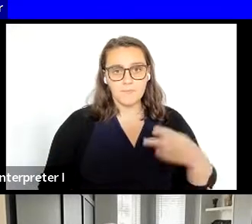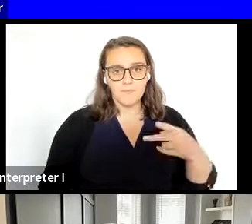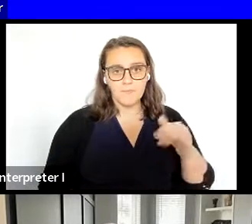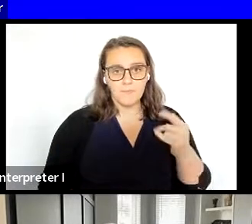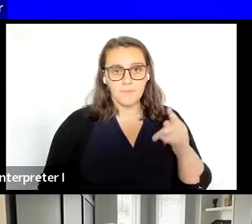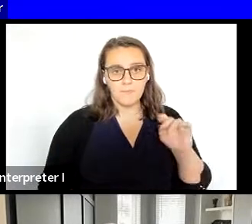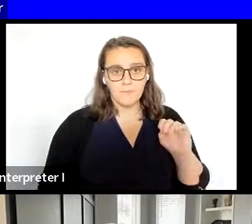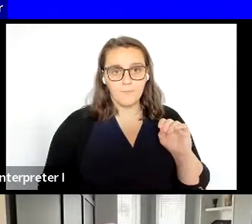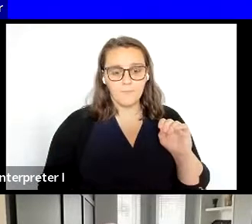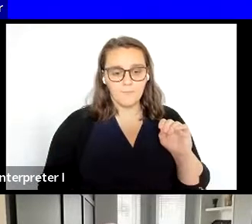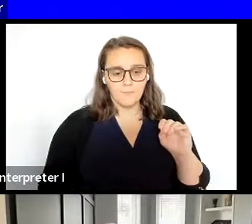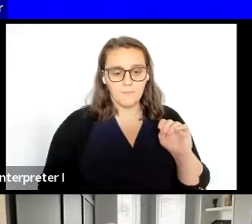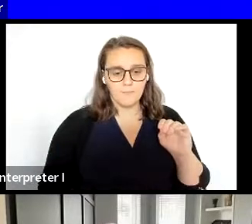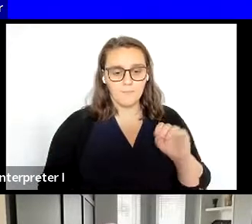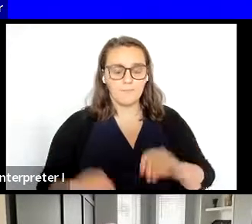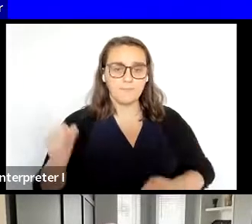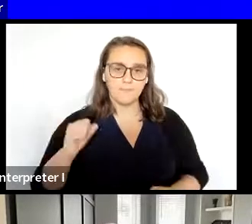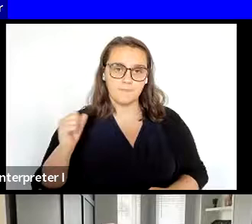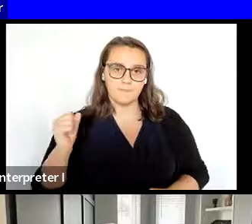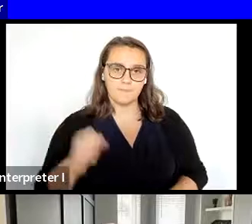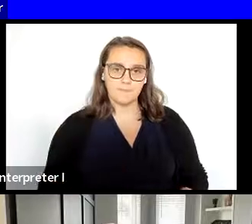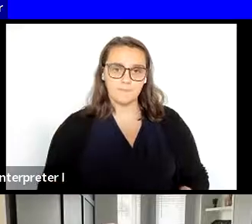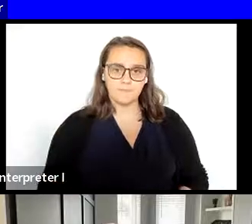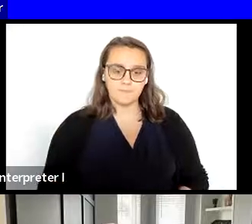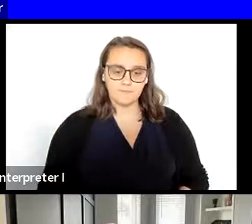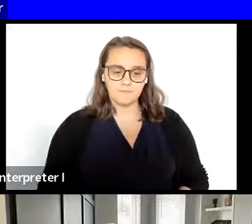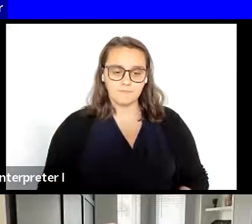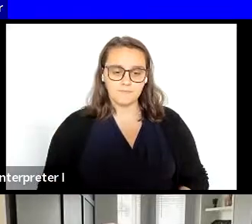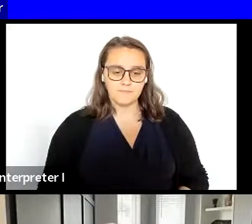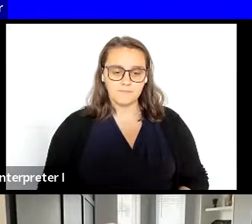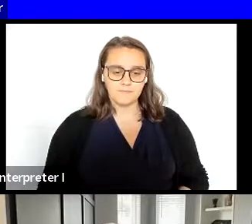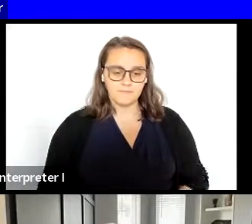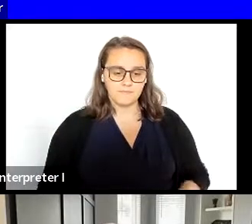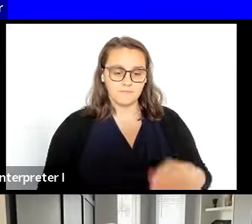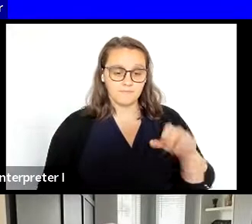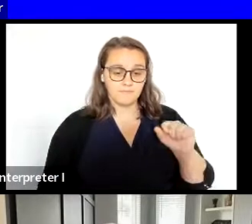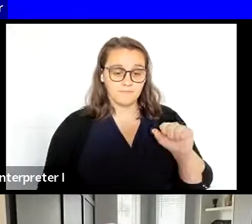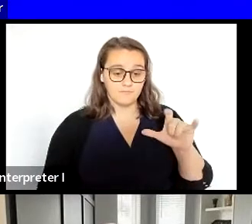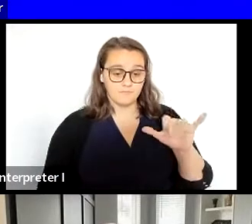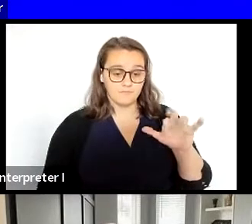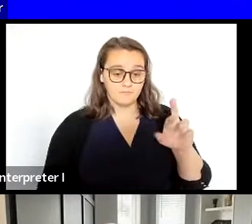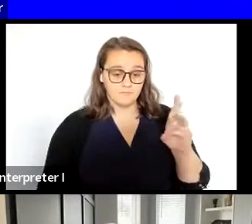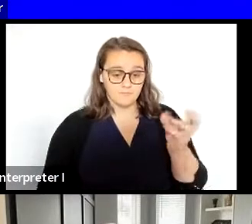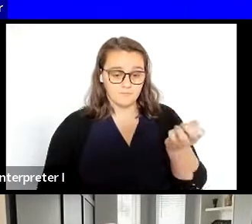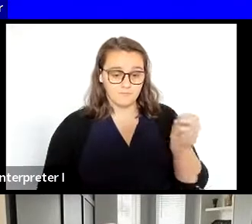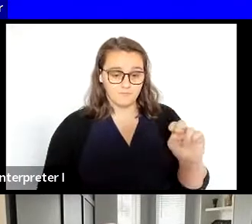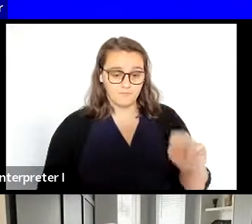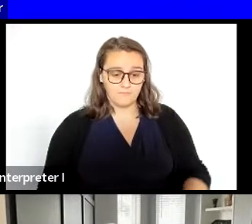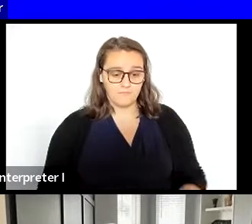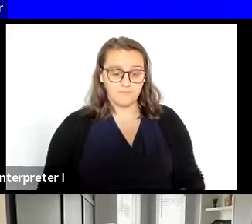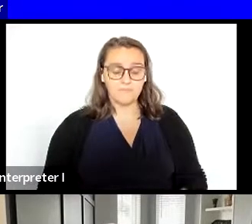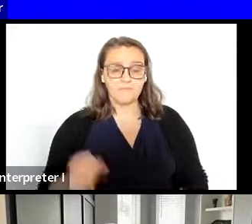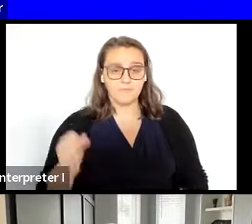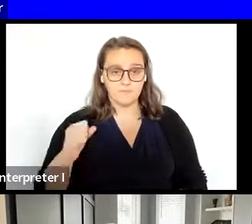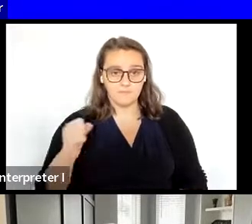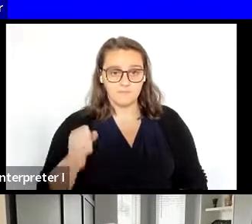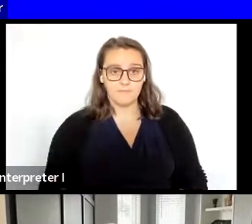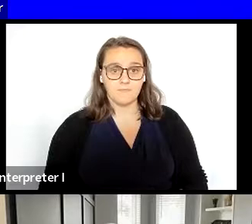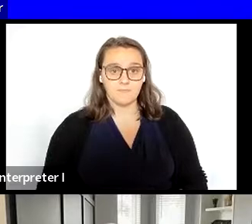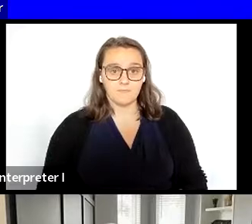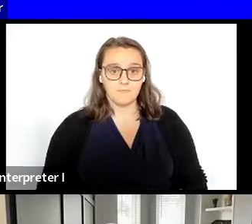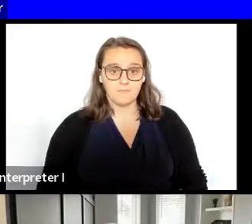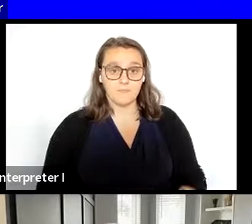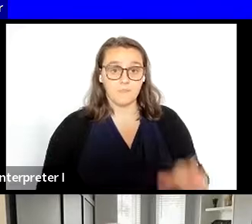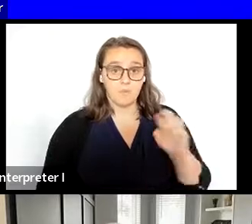Pinto. Yes. Councilmember Pinto votes yes. Councilmember Silverman. Yes. Councilmember Silverman votes yes. Councilmember